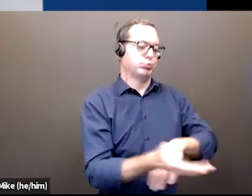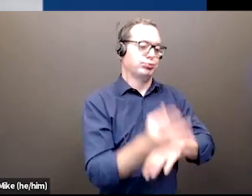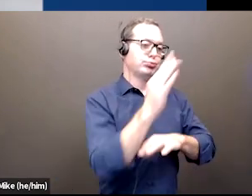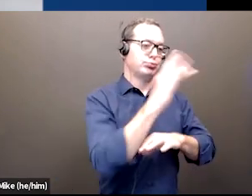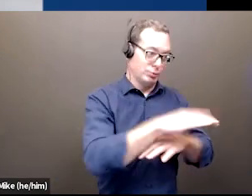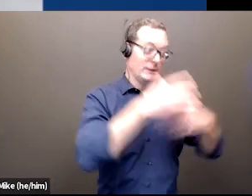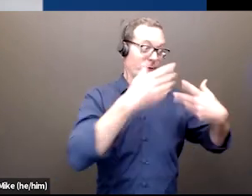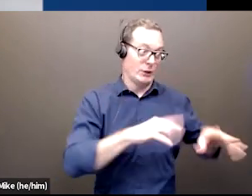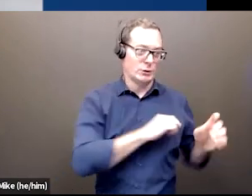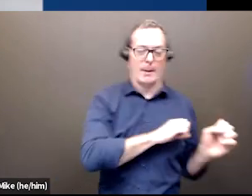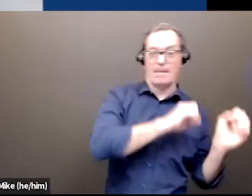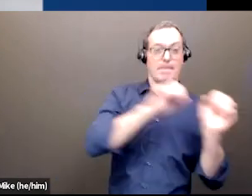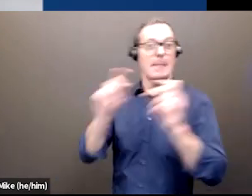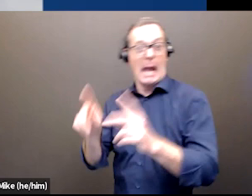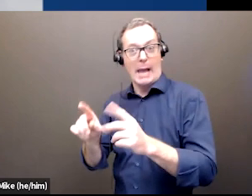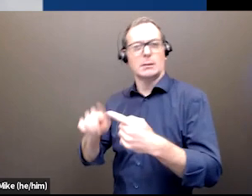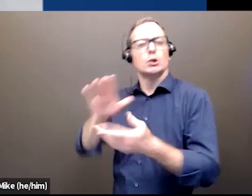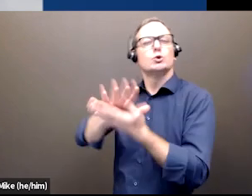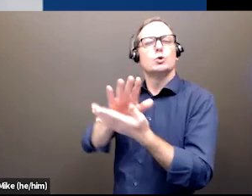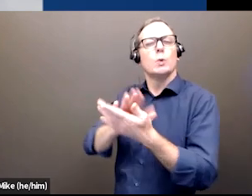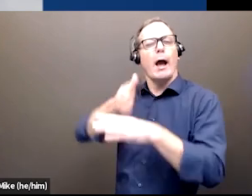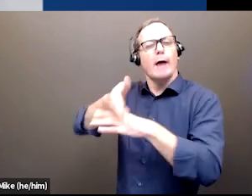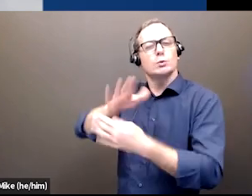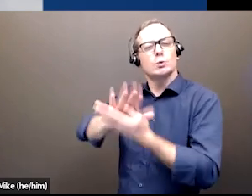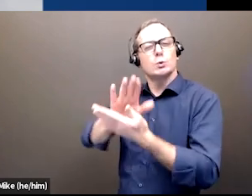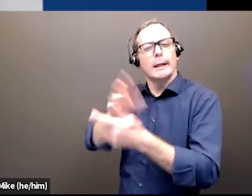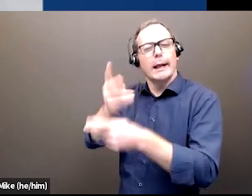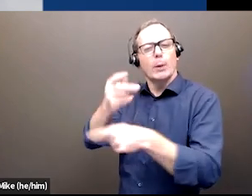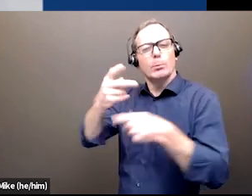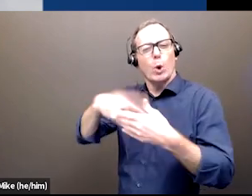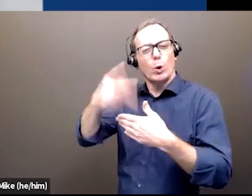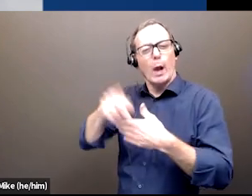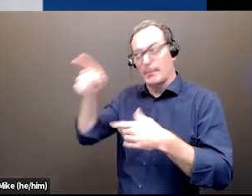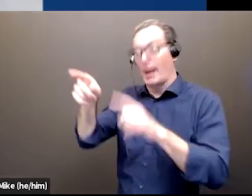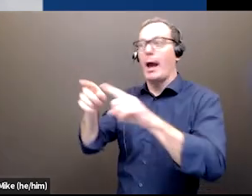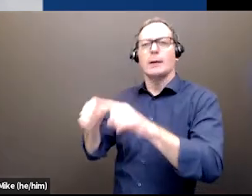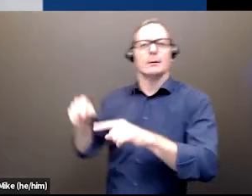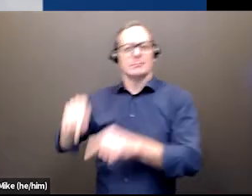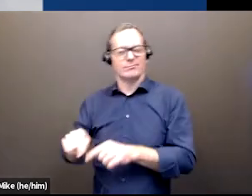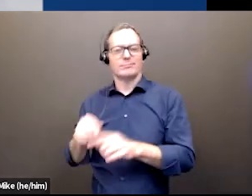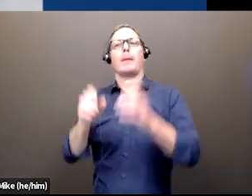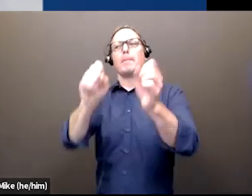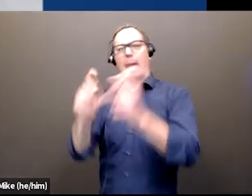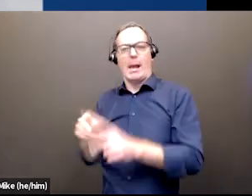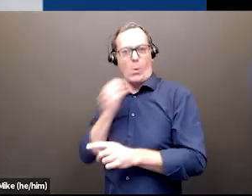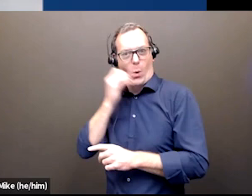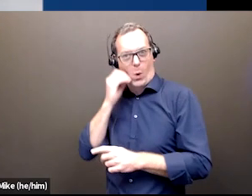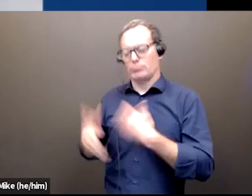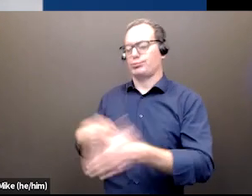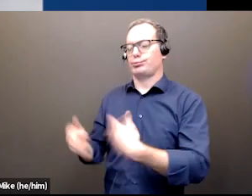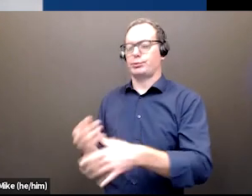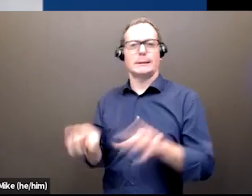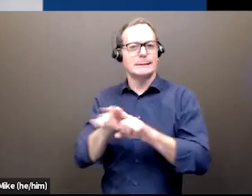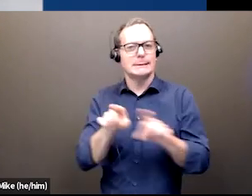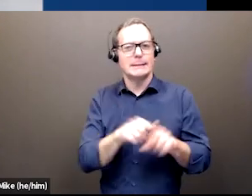program. You come home, make dinner, and do the morning routine in reverse. While your kids watch some TV after dinner,